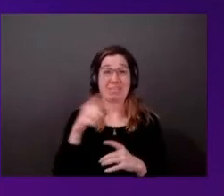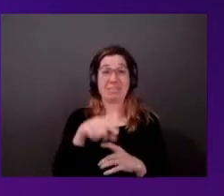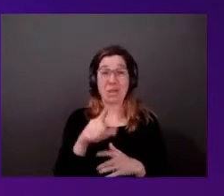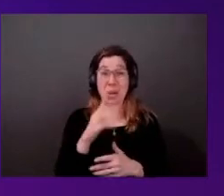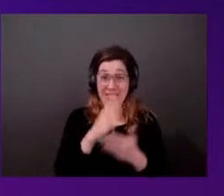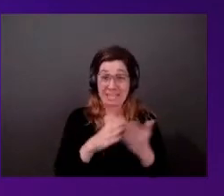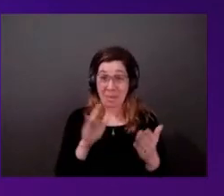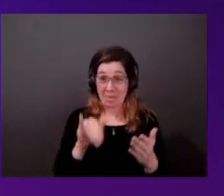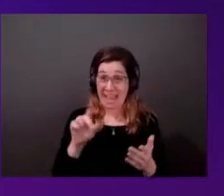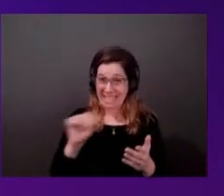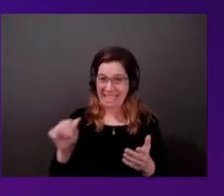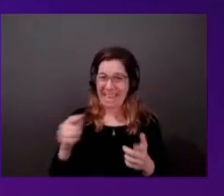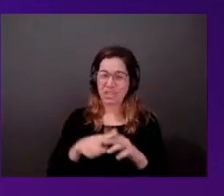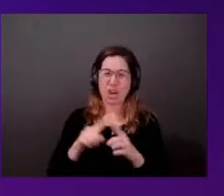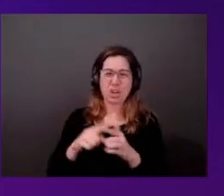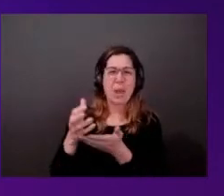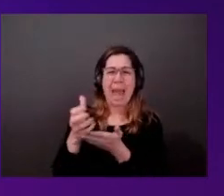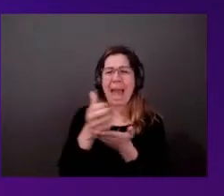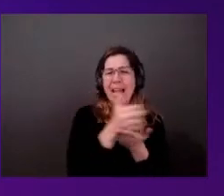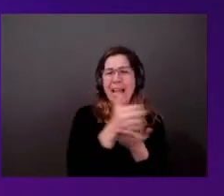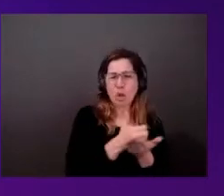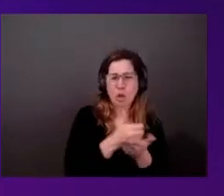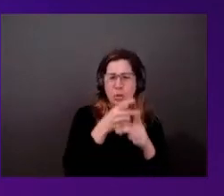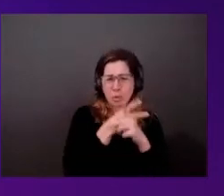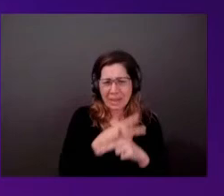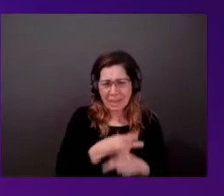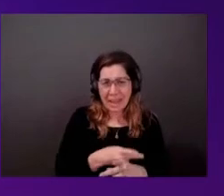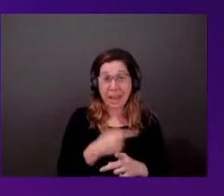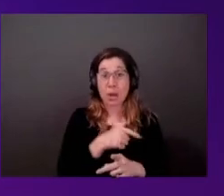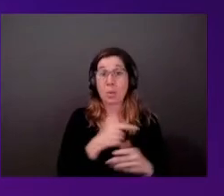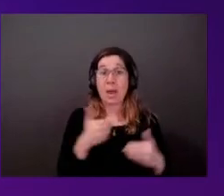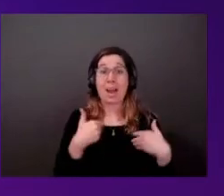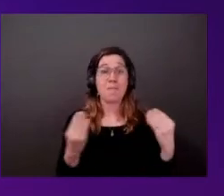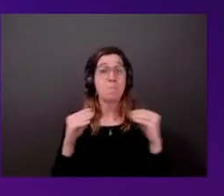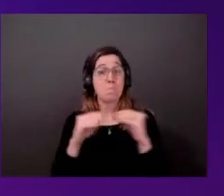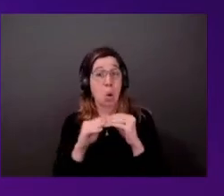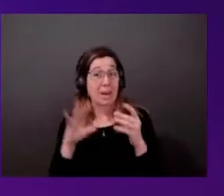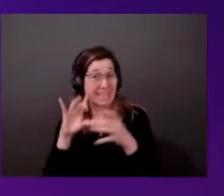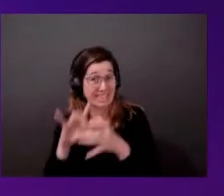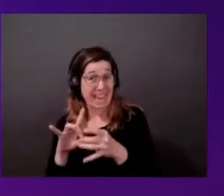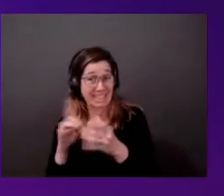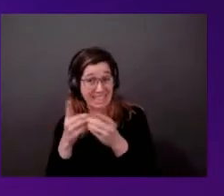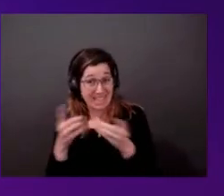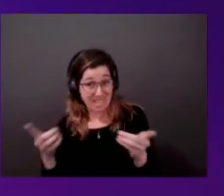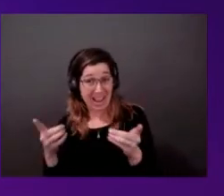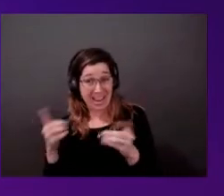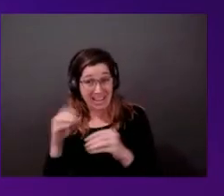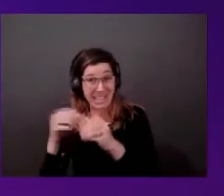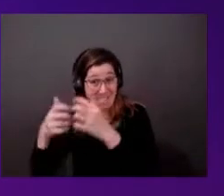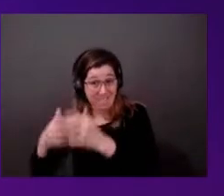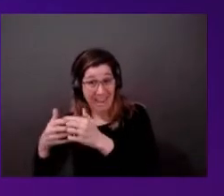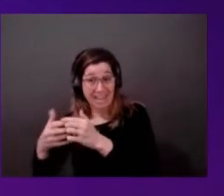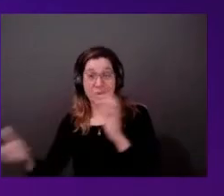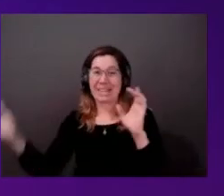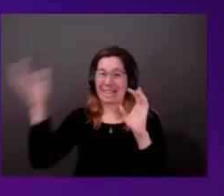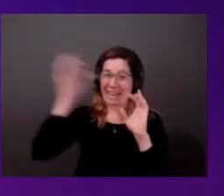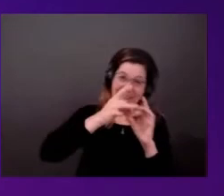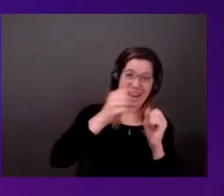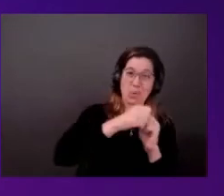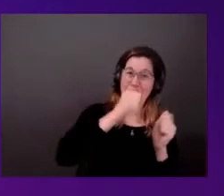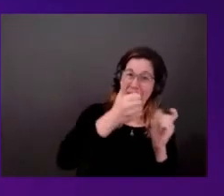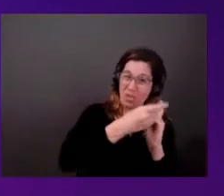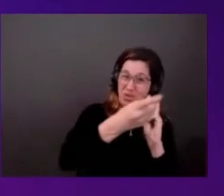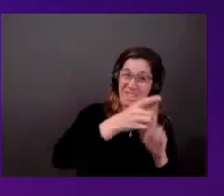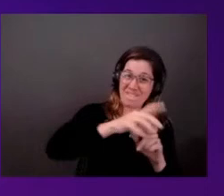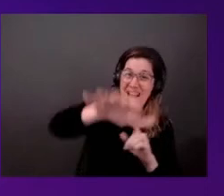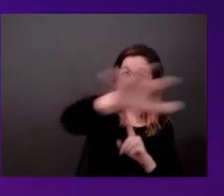explore 5G and we have more and more connected devices in our factories, there's so much data that we need to leverage. And part of that is the